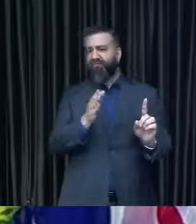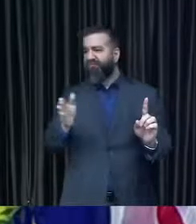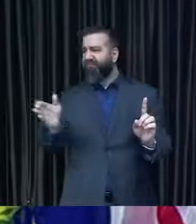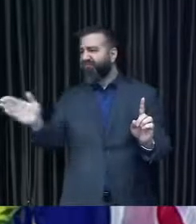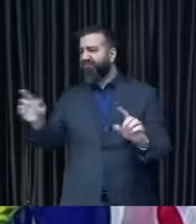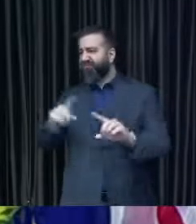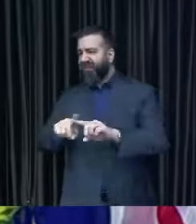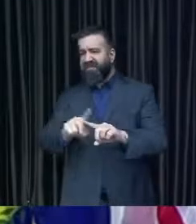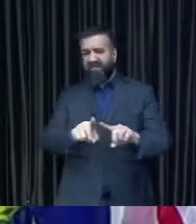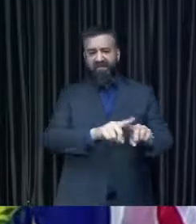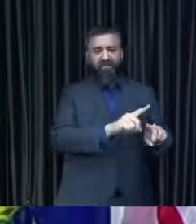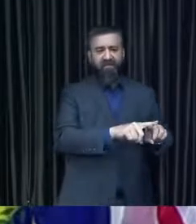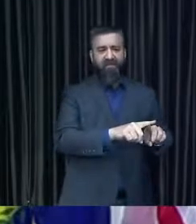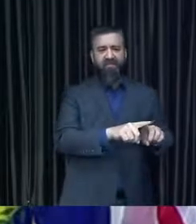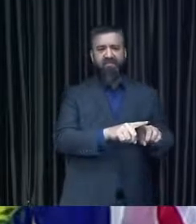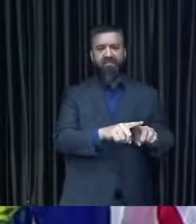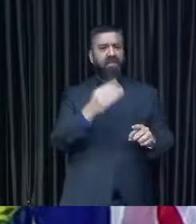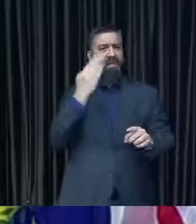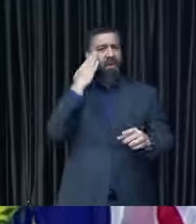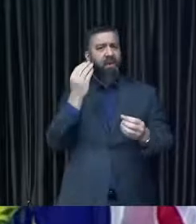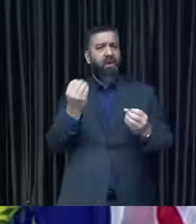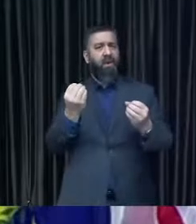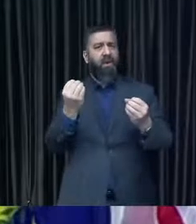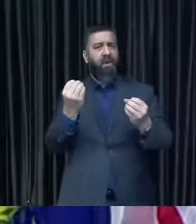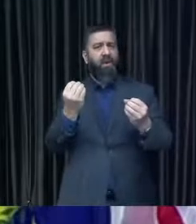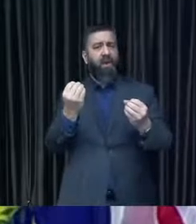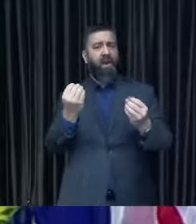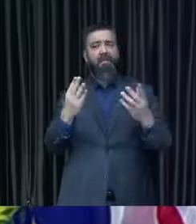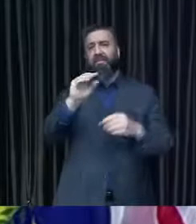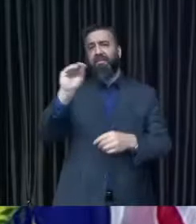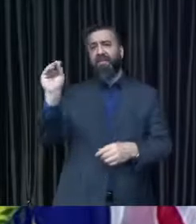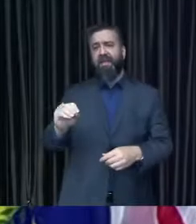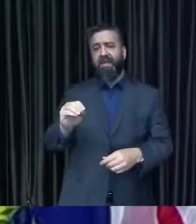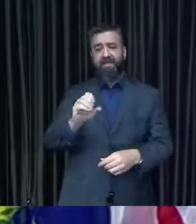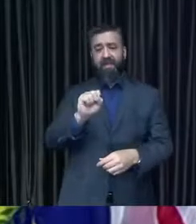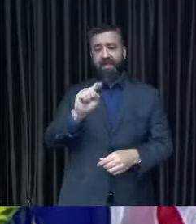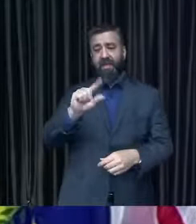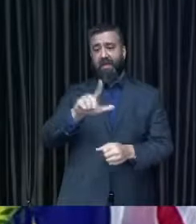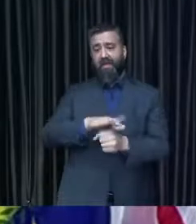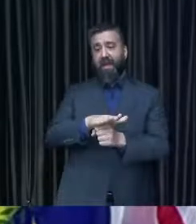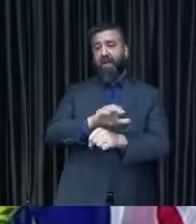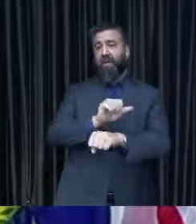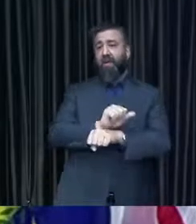about what percentage of county healthcare workers have accepted the vaccine when offered?